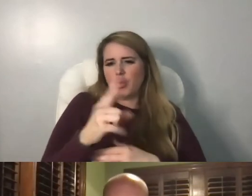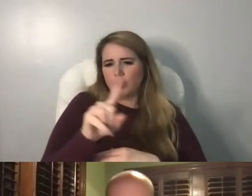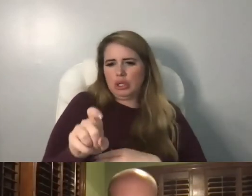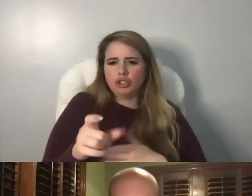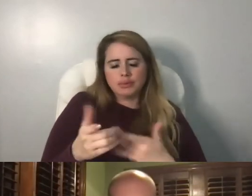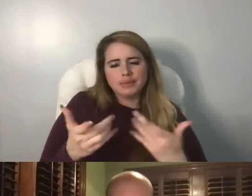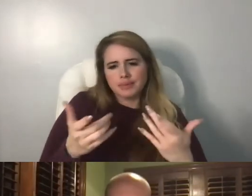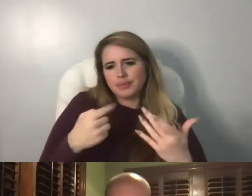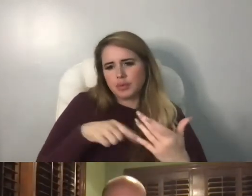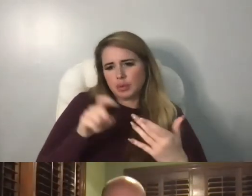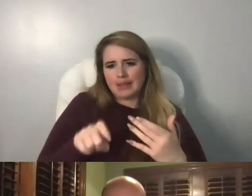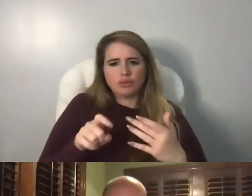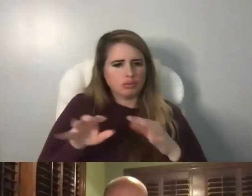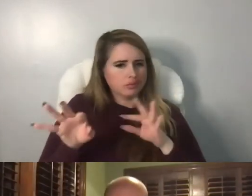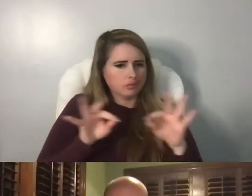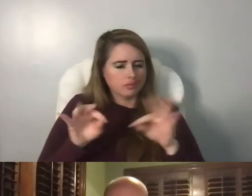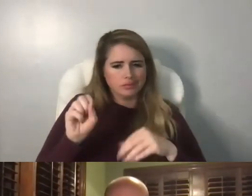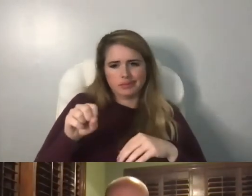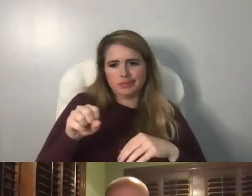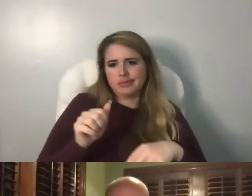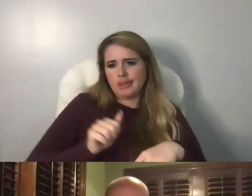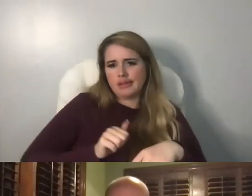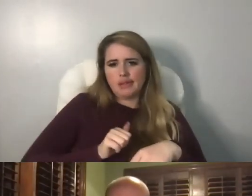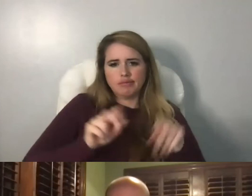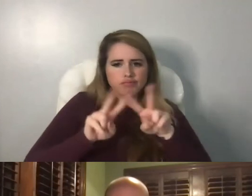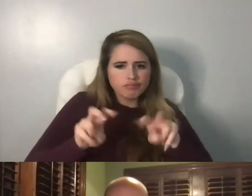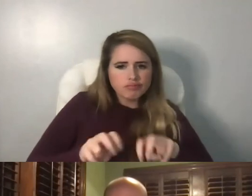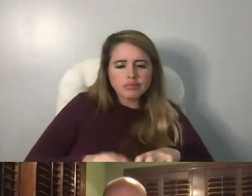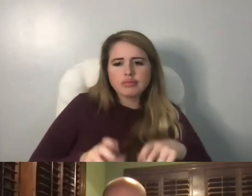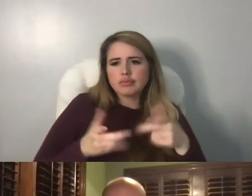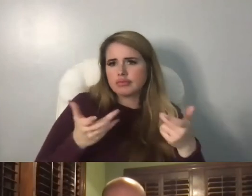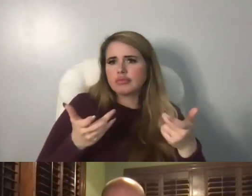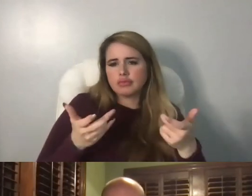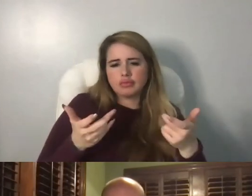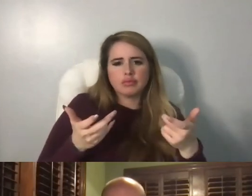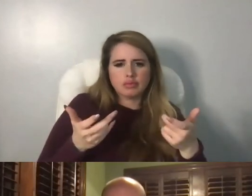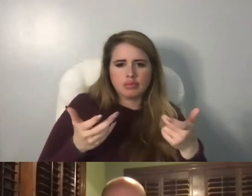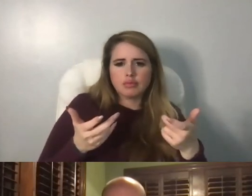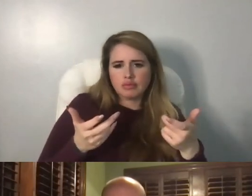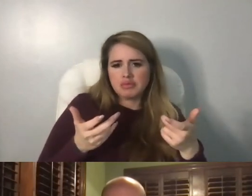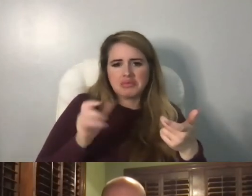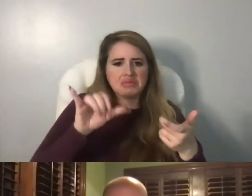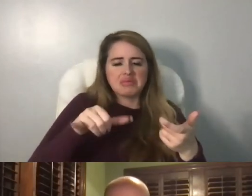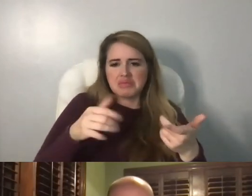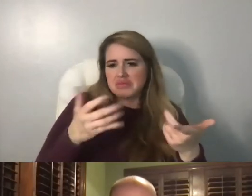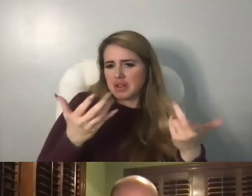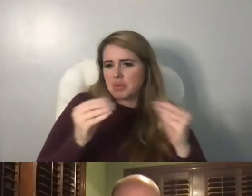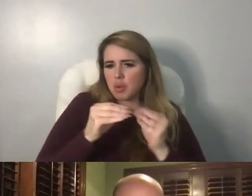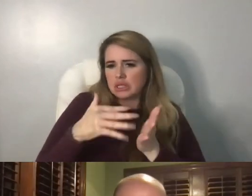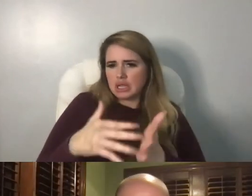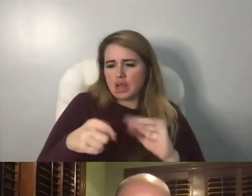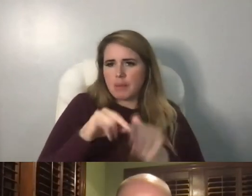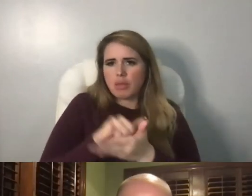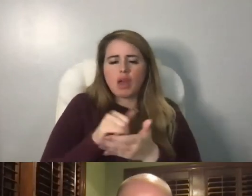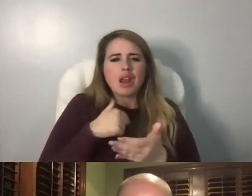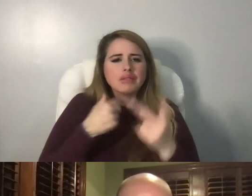be examined individually by myself or Dr. Barth in the office would probably be a better setting for that. I'm